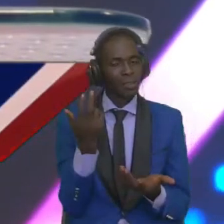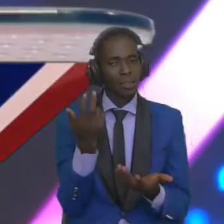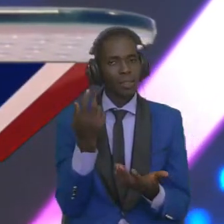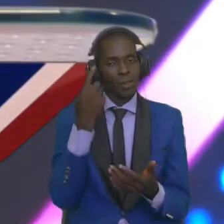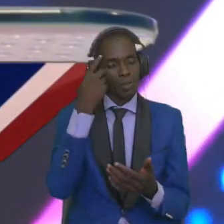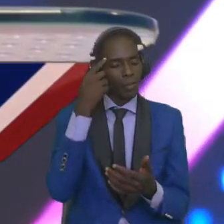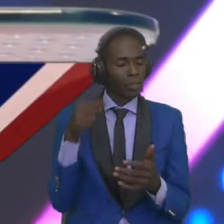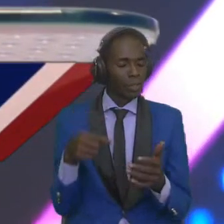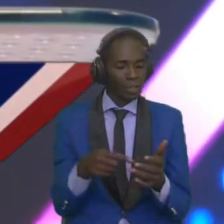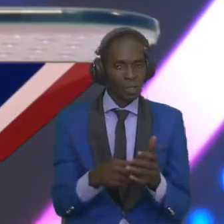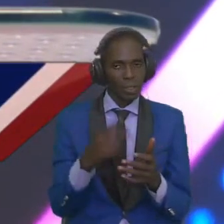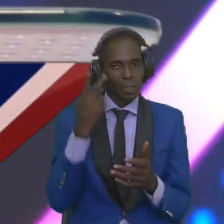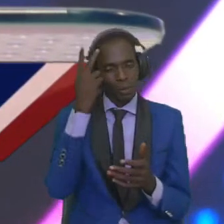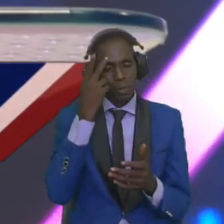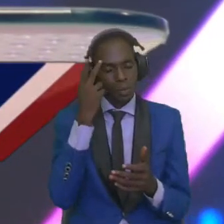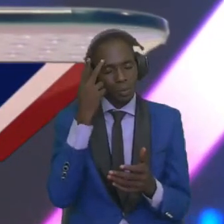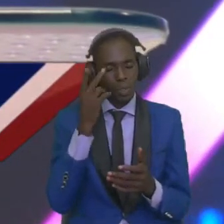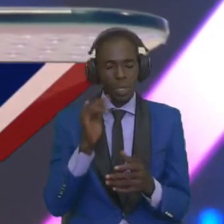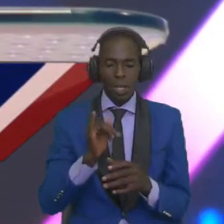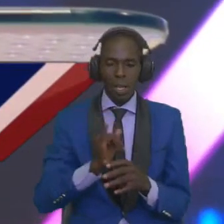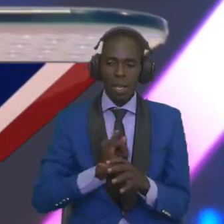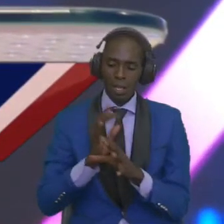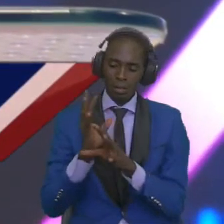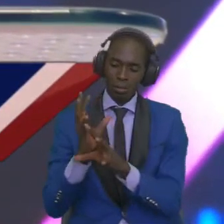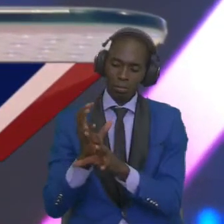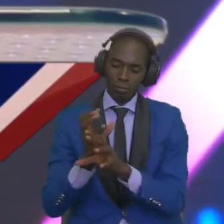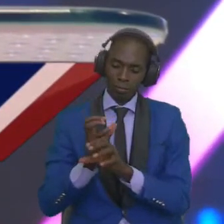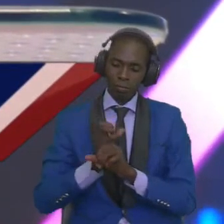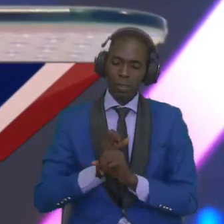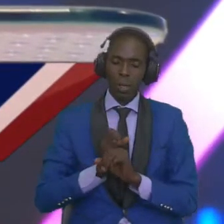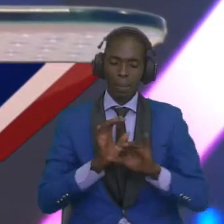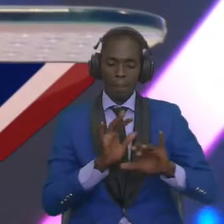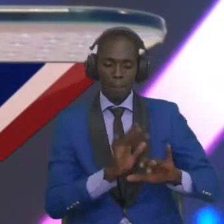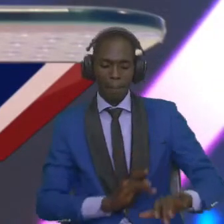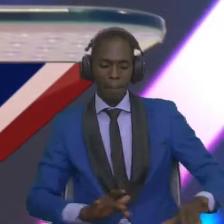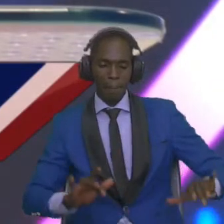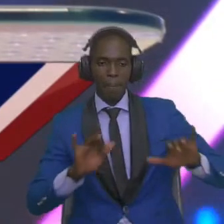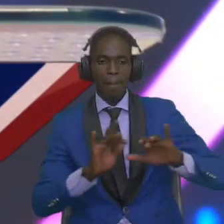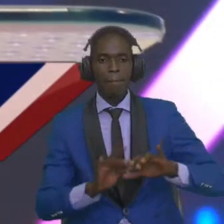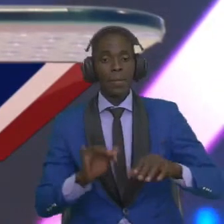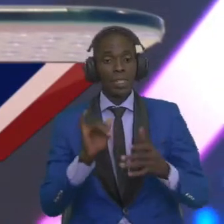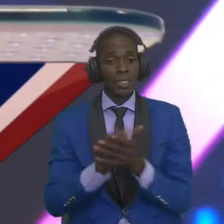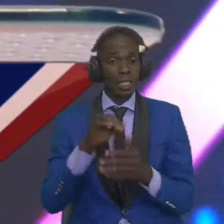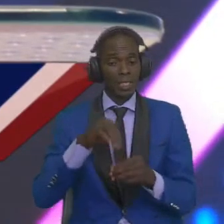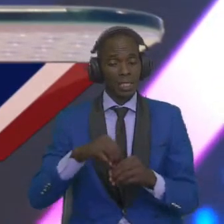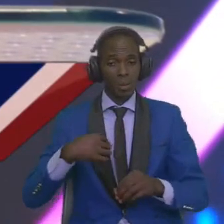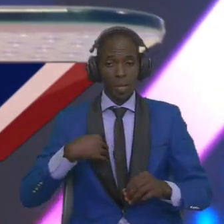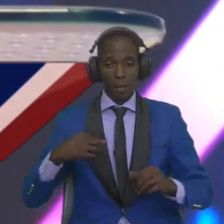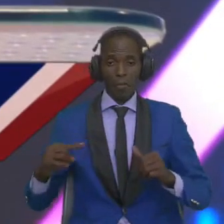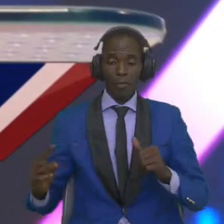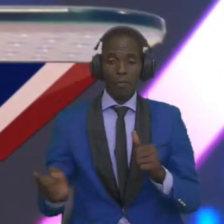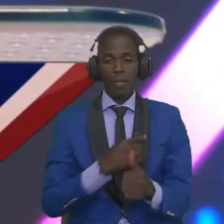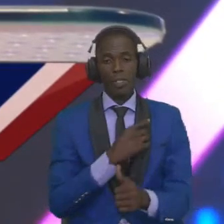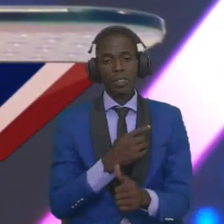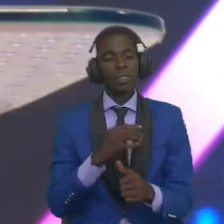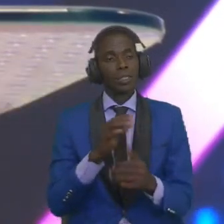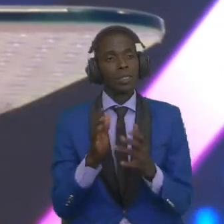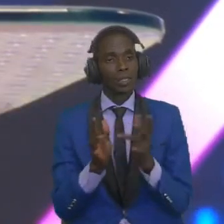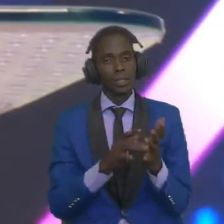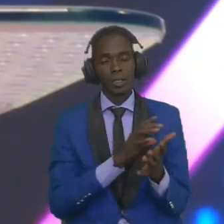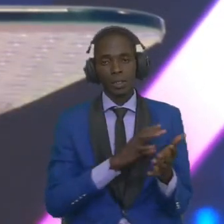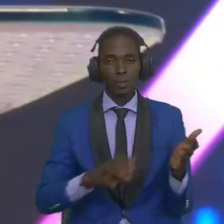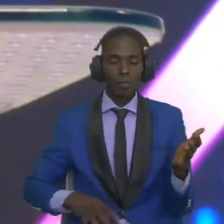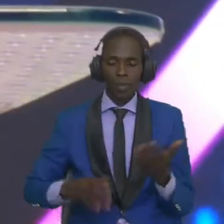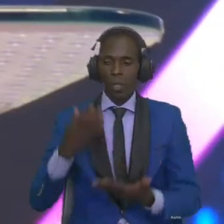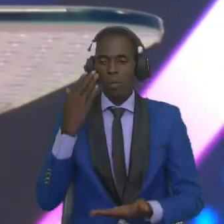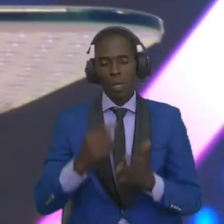this reason, I obtained mercy, that in me first Jesus Christ might